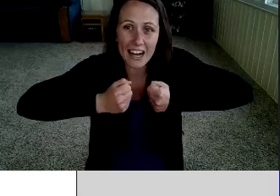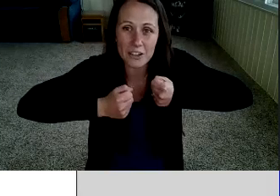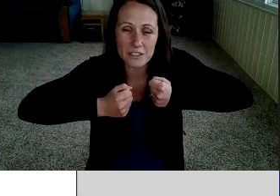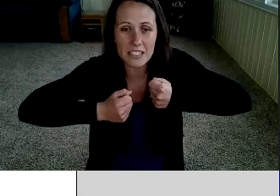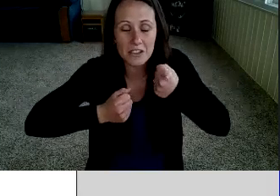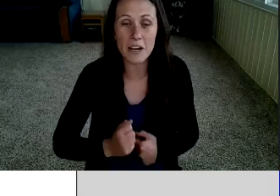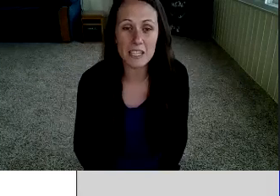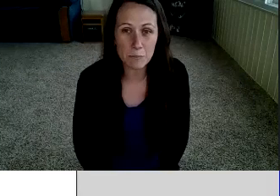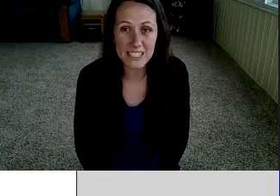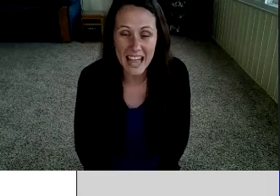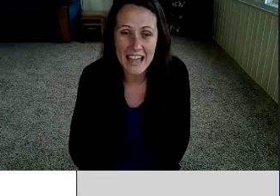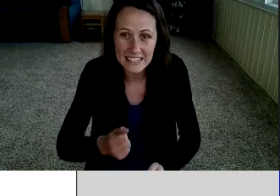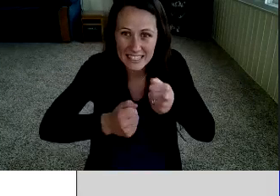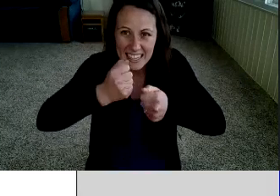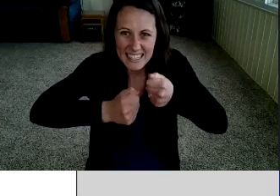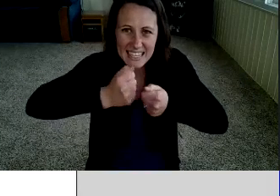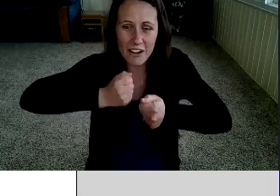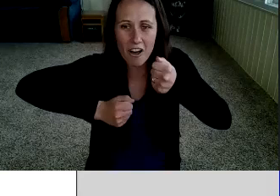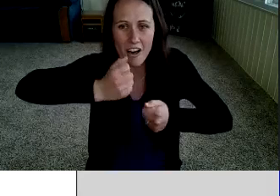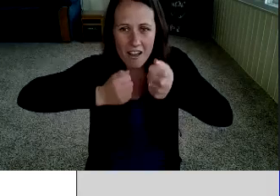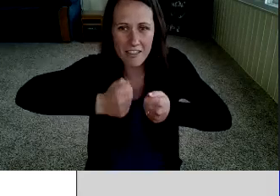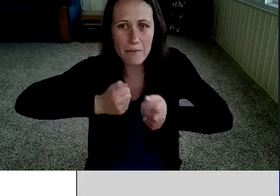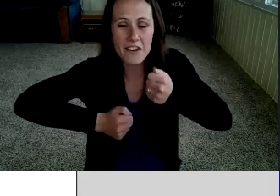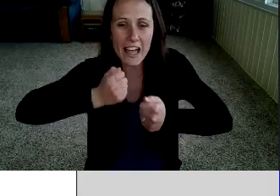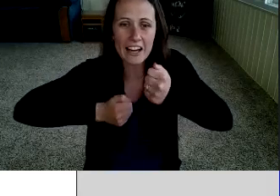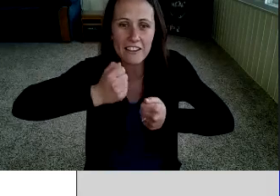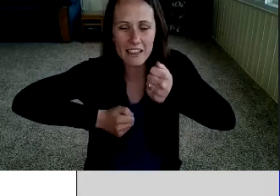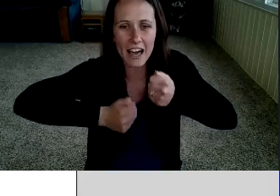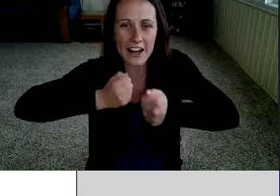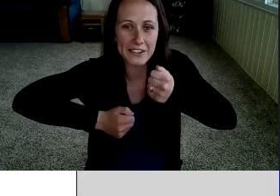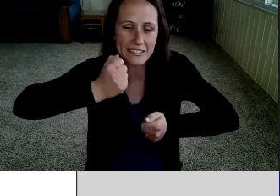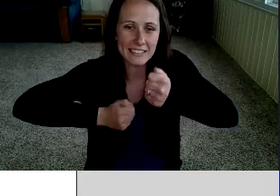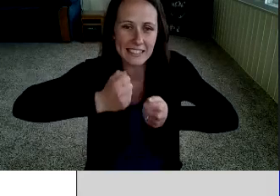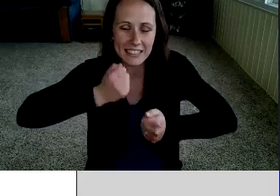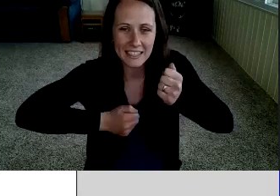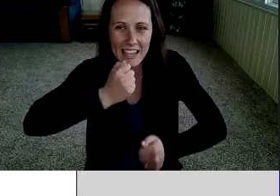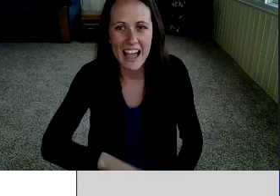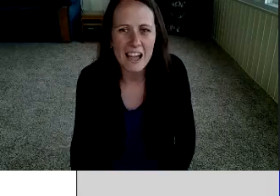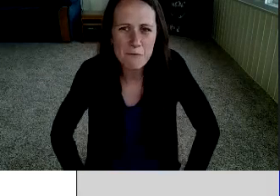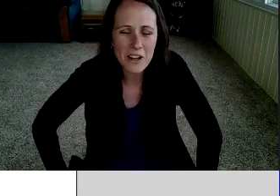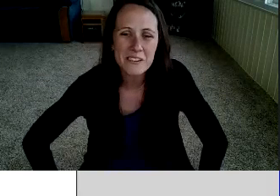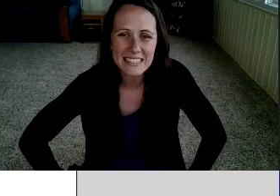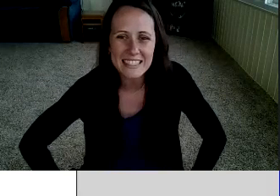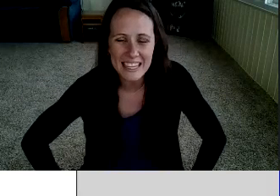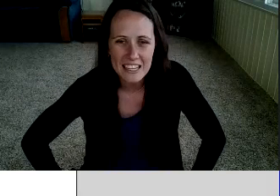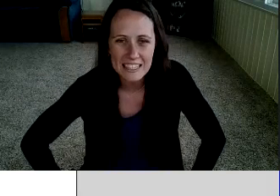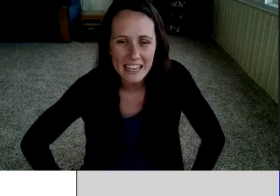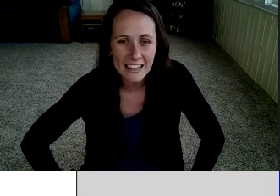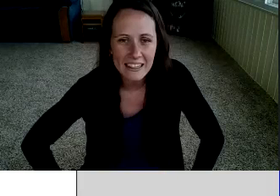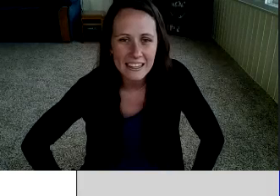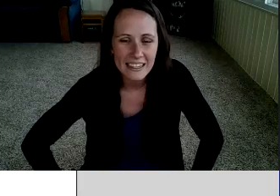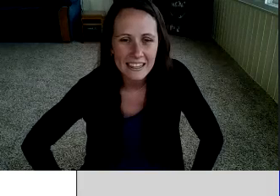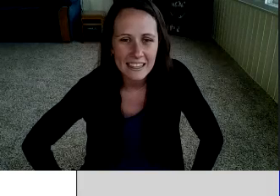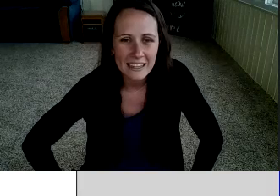see cows. Can you guys pretend to get all the milk out of the cows? And what noise does a cow